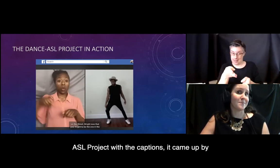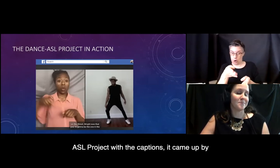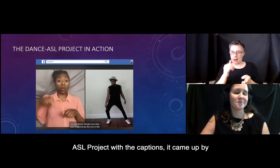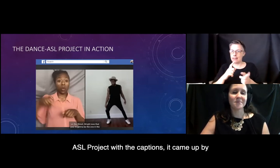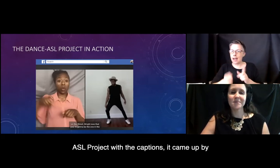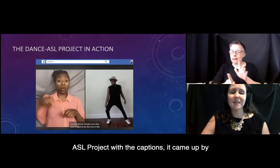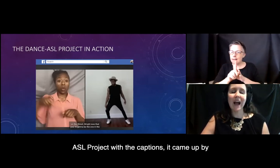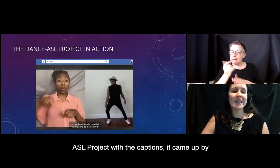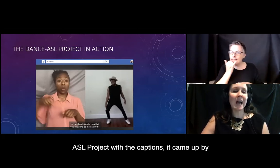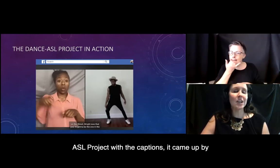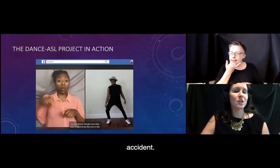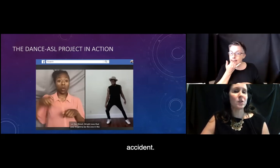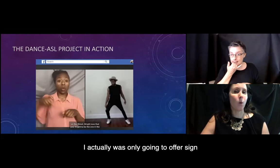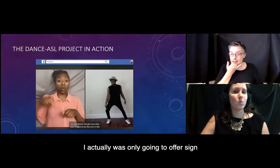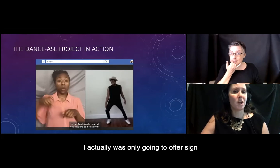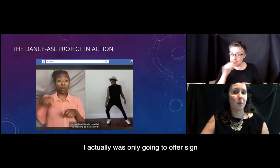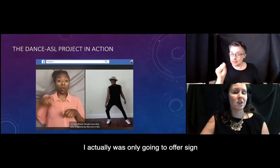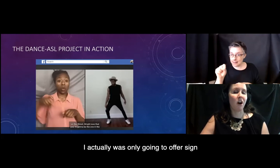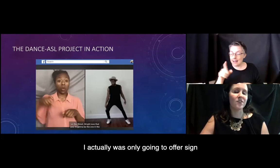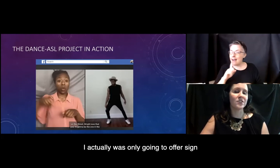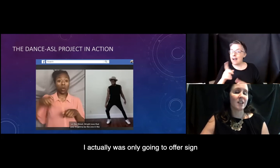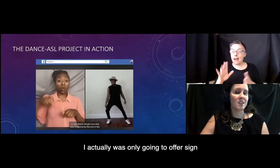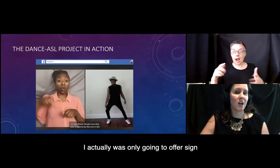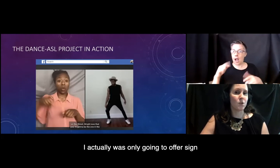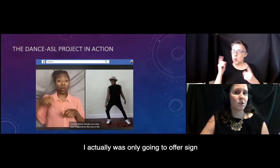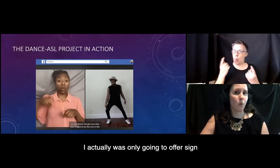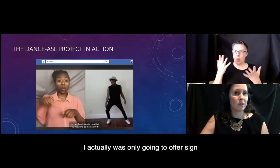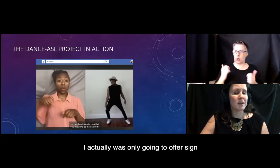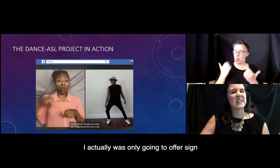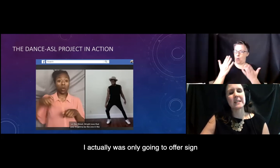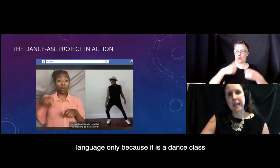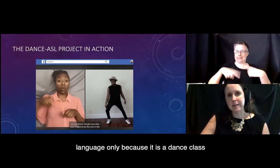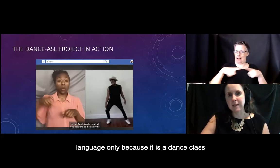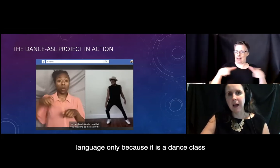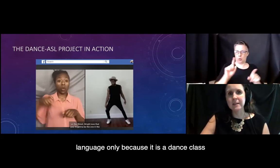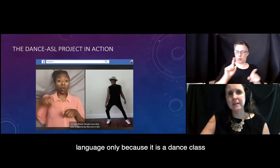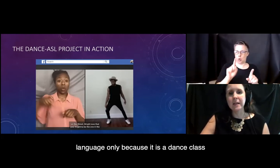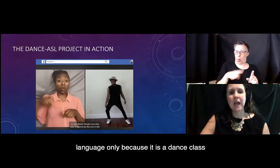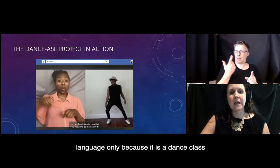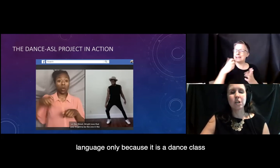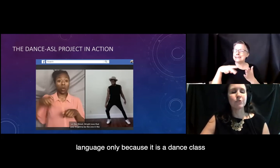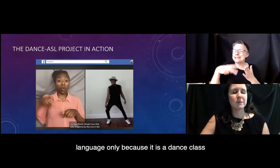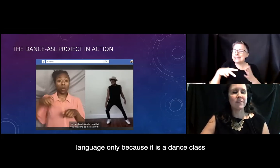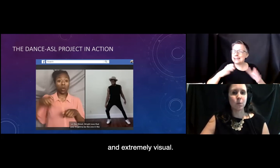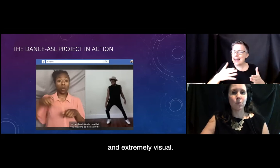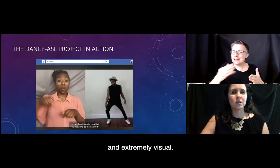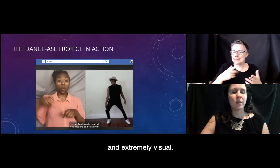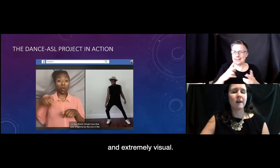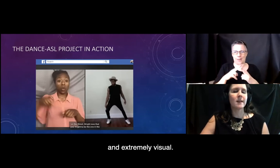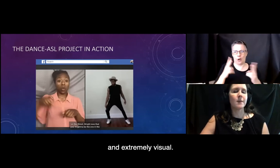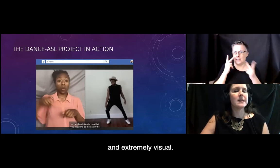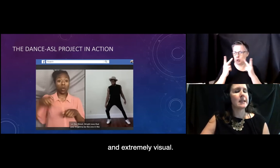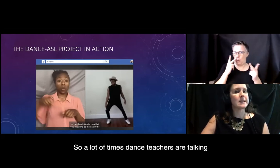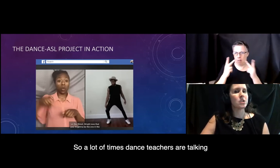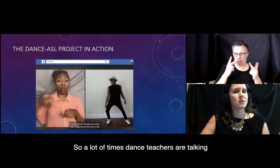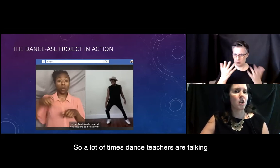accident. I actually was only going to offer sign language only because it's a dance class and extremely visual. So a lot of